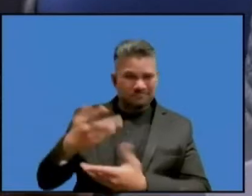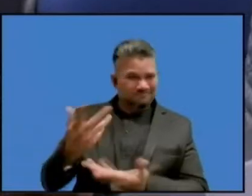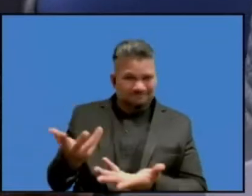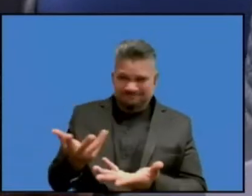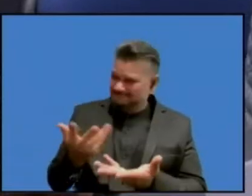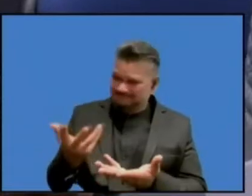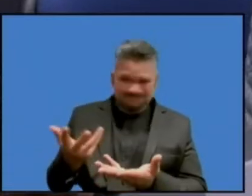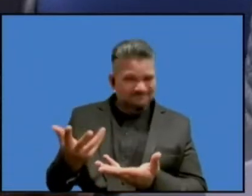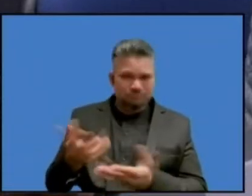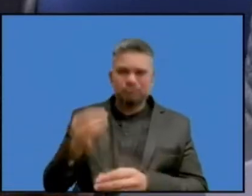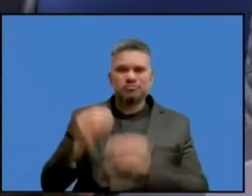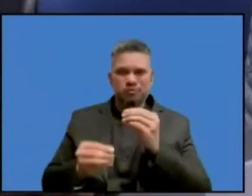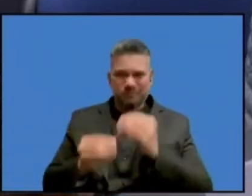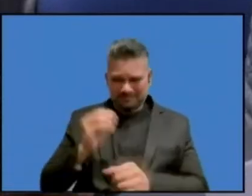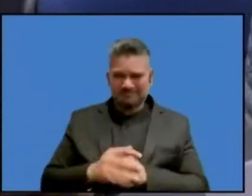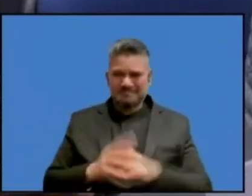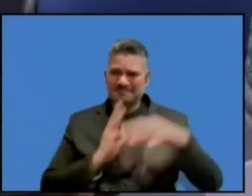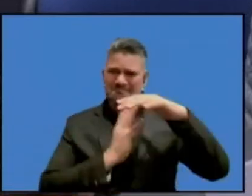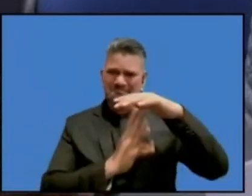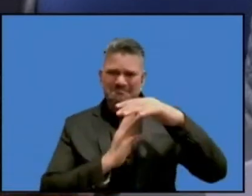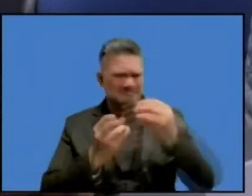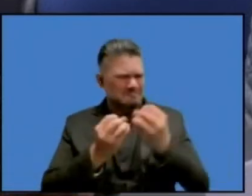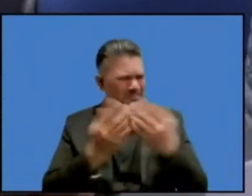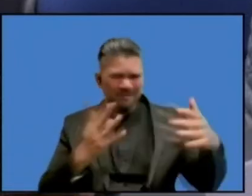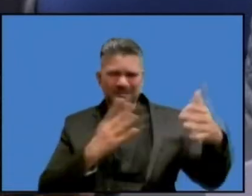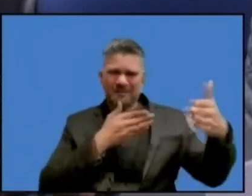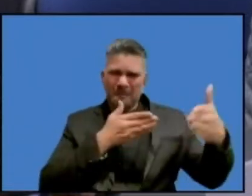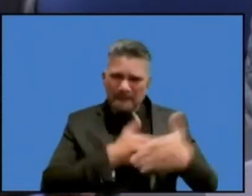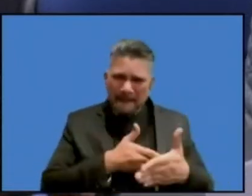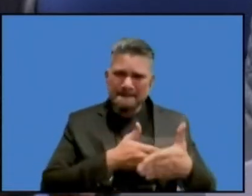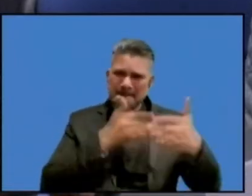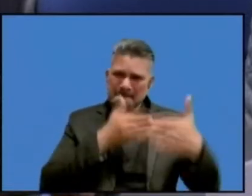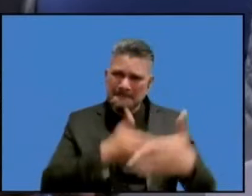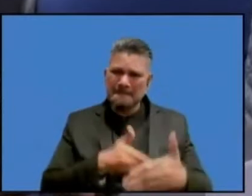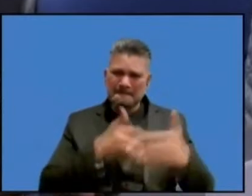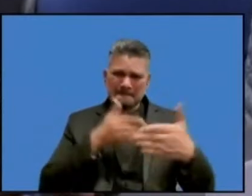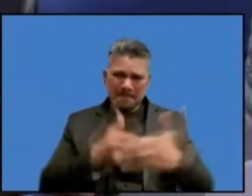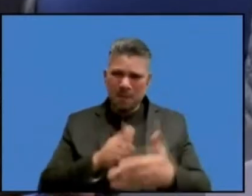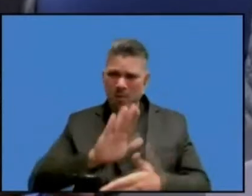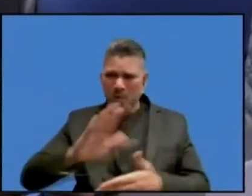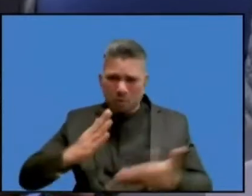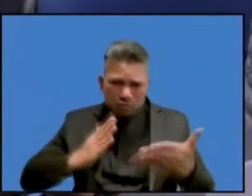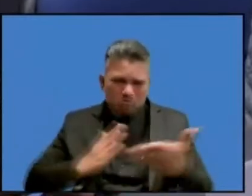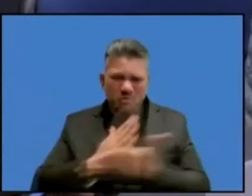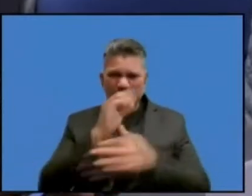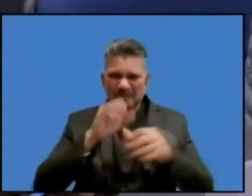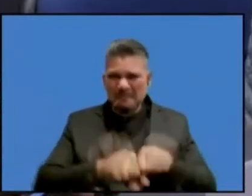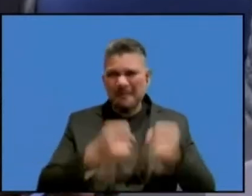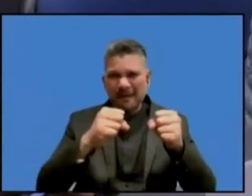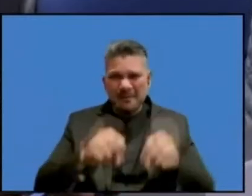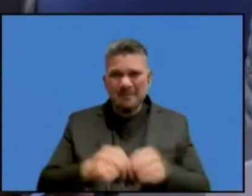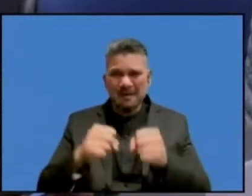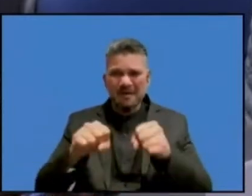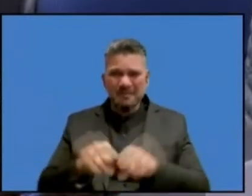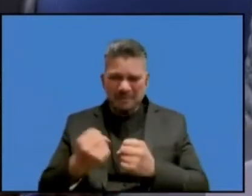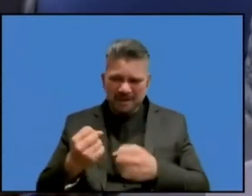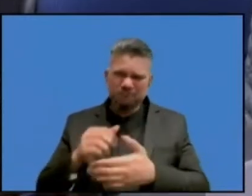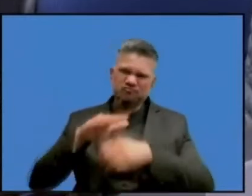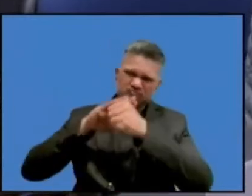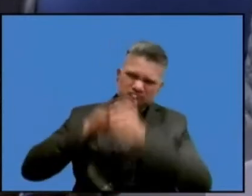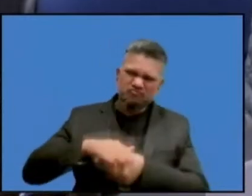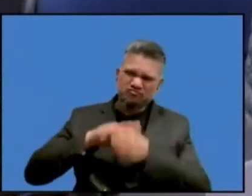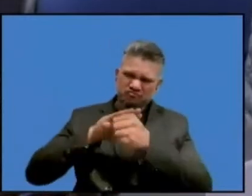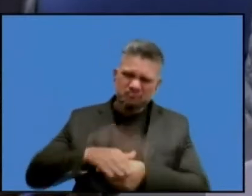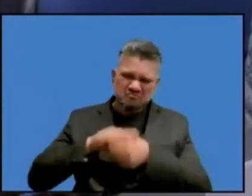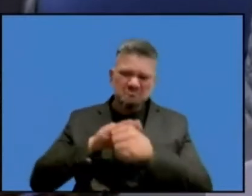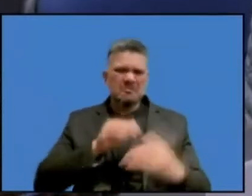migrants face barriers that prevent them from enjoying the full range of their human rights, their right to not be discriminated against and to be treated equally, their